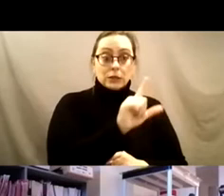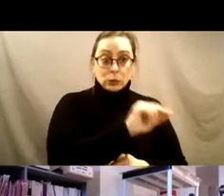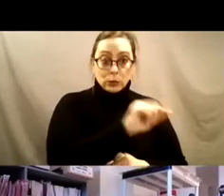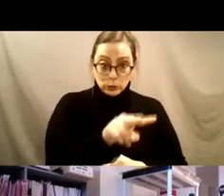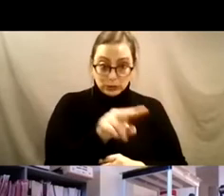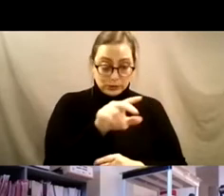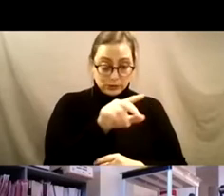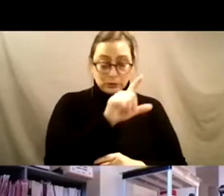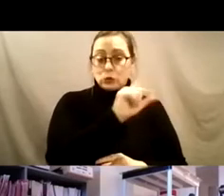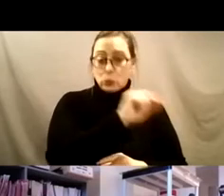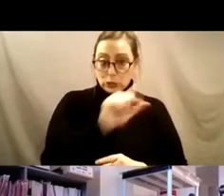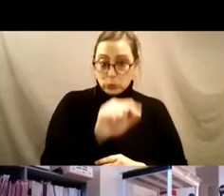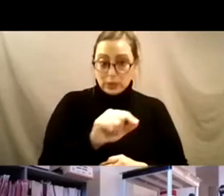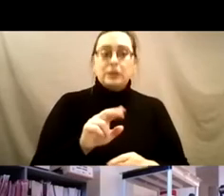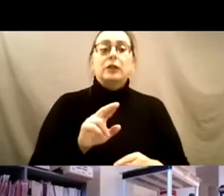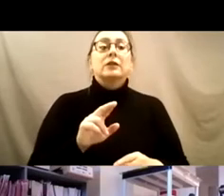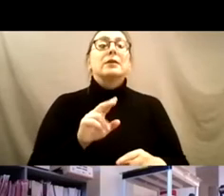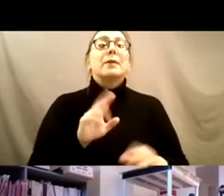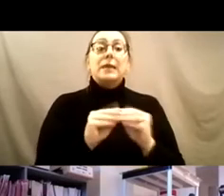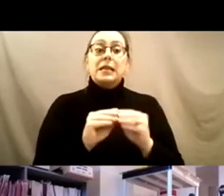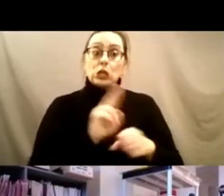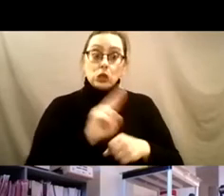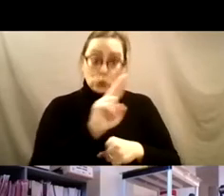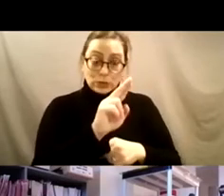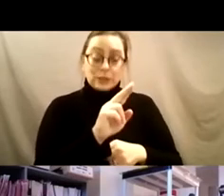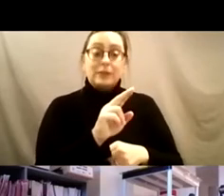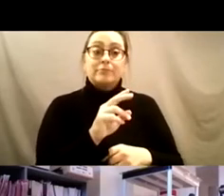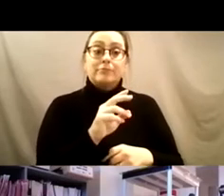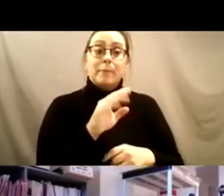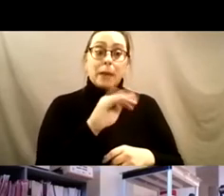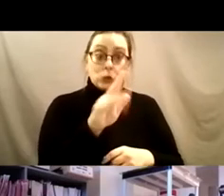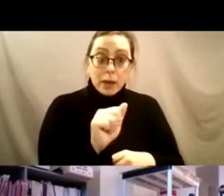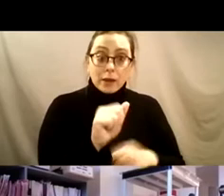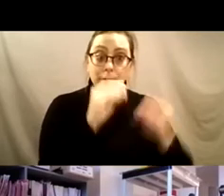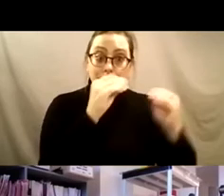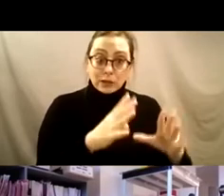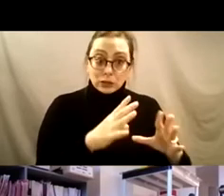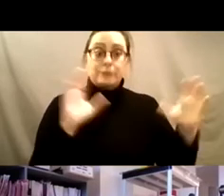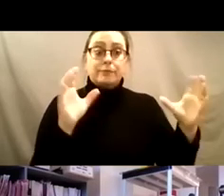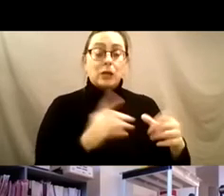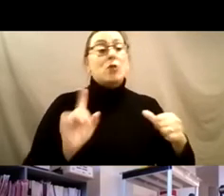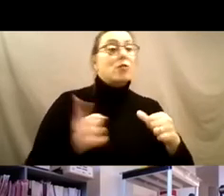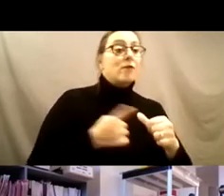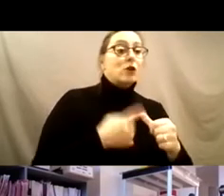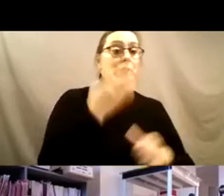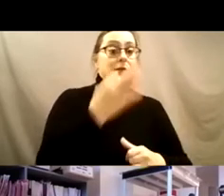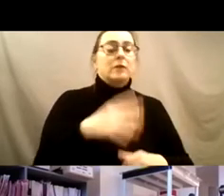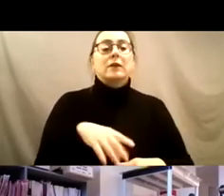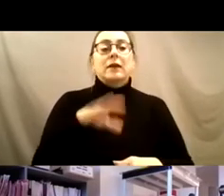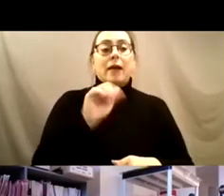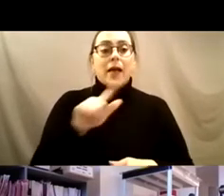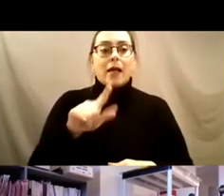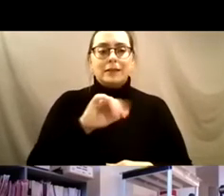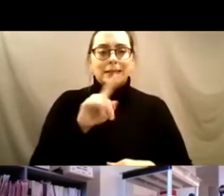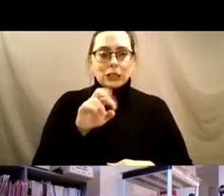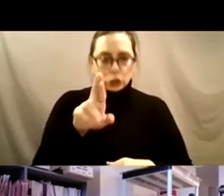my meeting with the U of M professors came to fruition as we had our First Friday event with Elle Zaster,